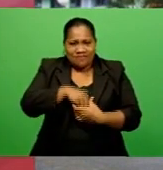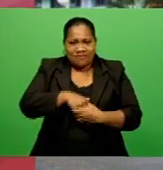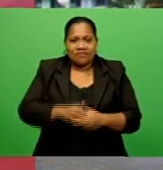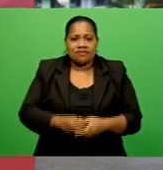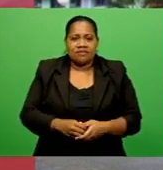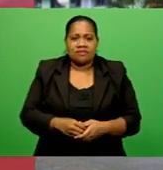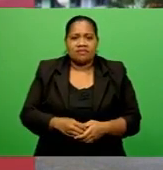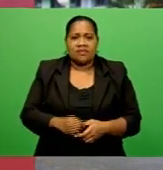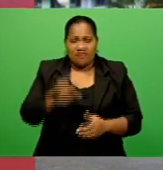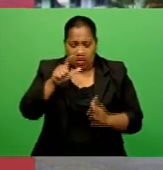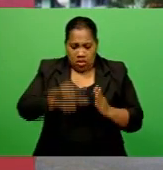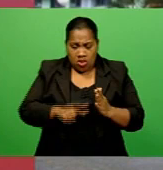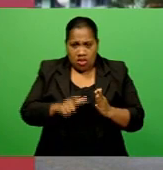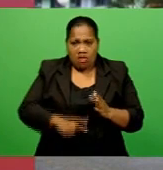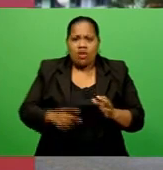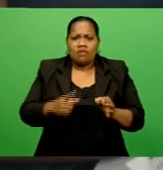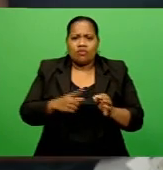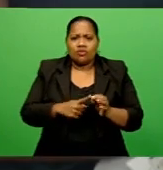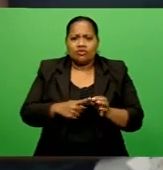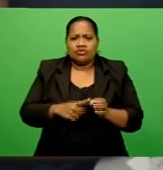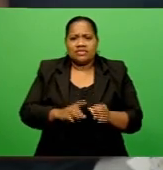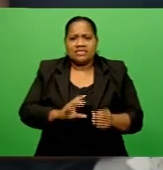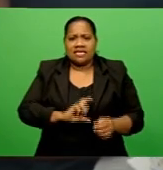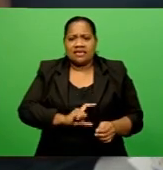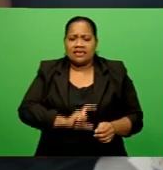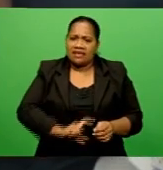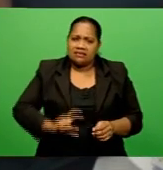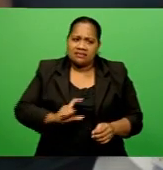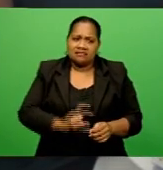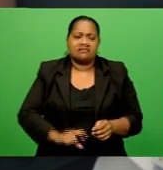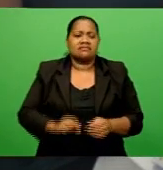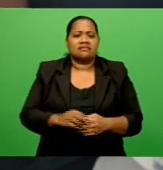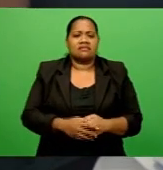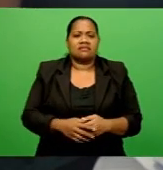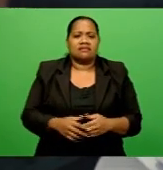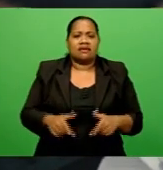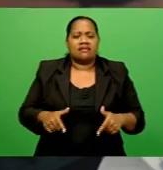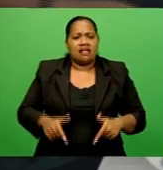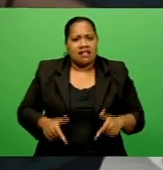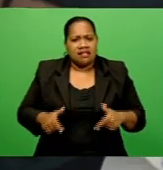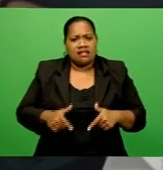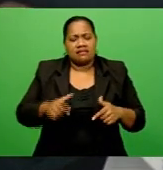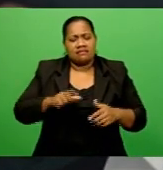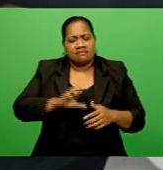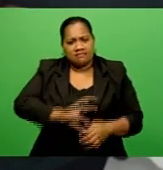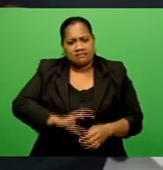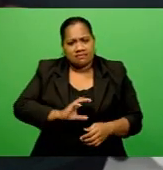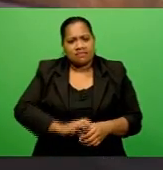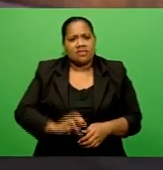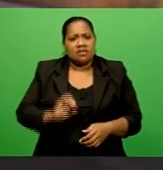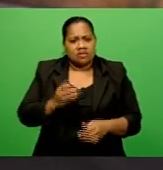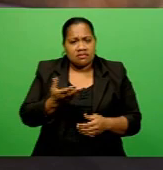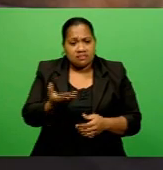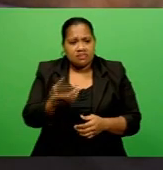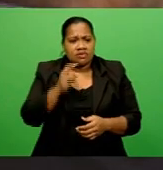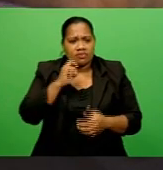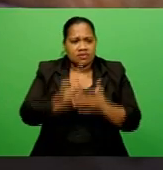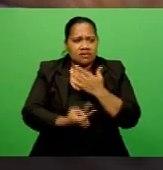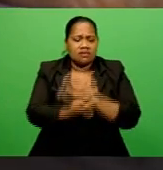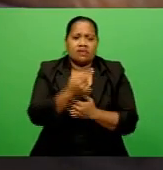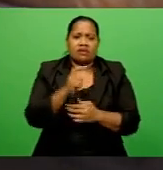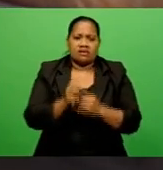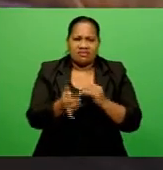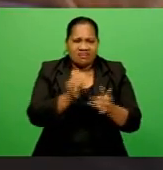lower is prostate cancer and lung cancers. A diet high in salt and smoked foods, including alcohol, increases the risk